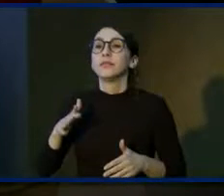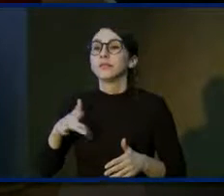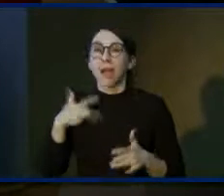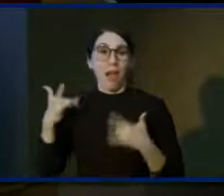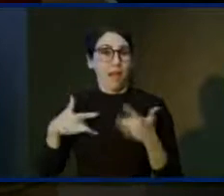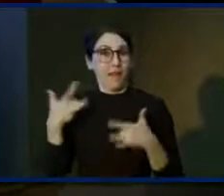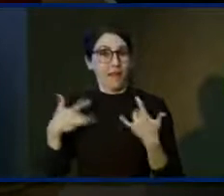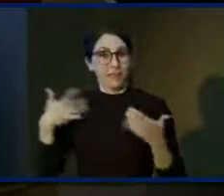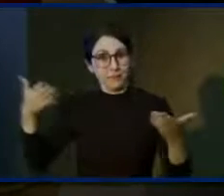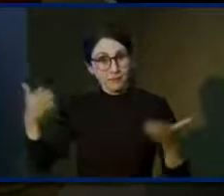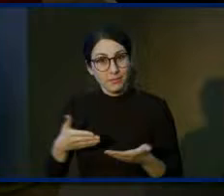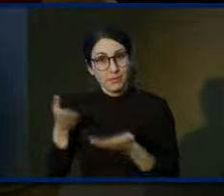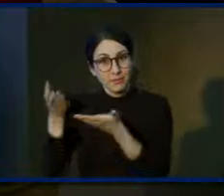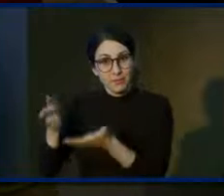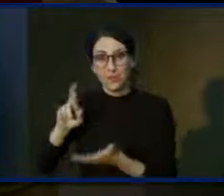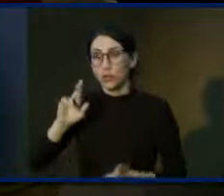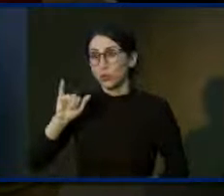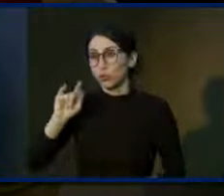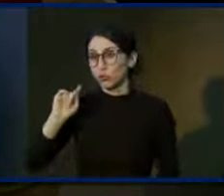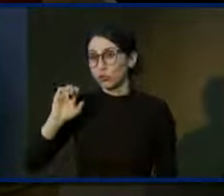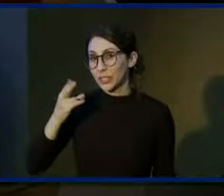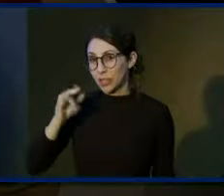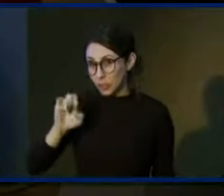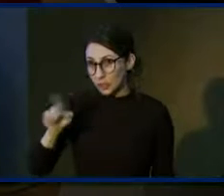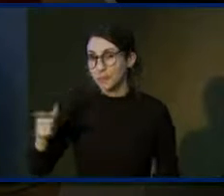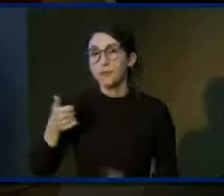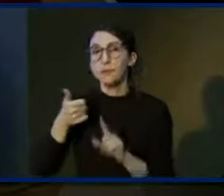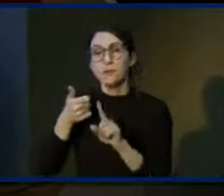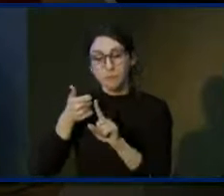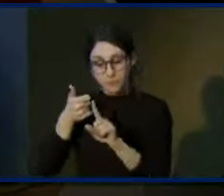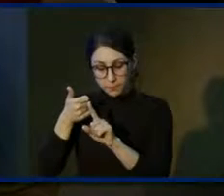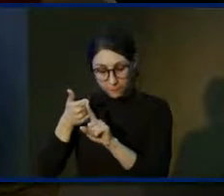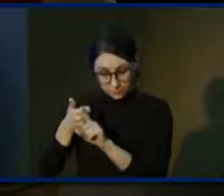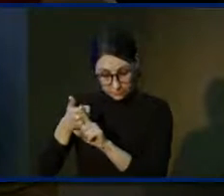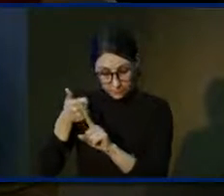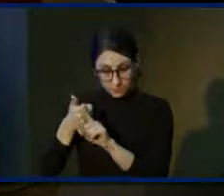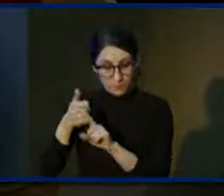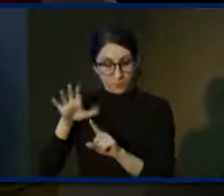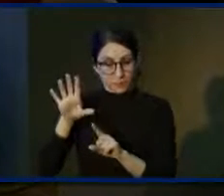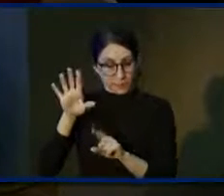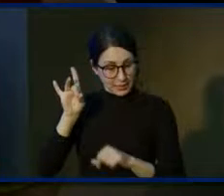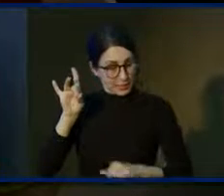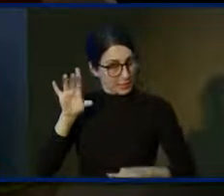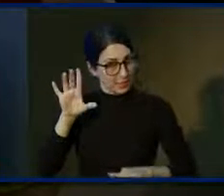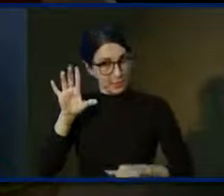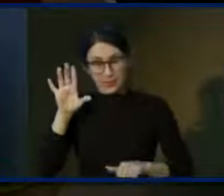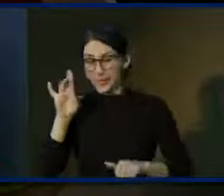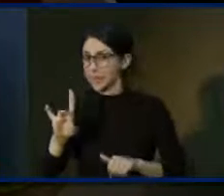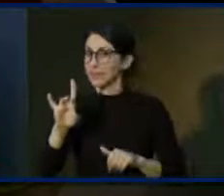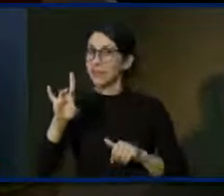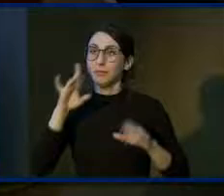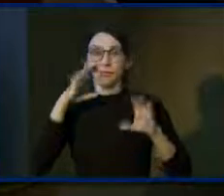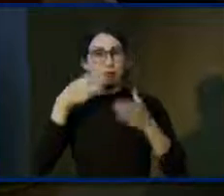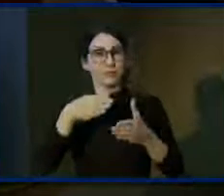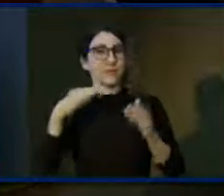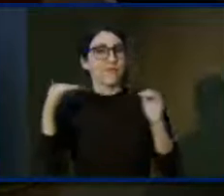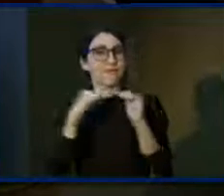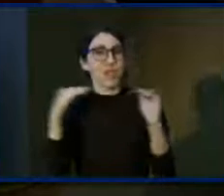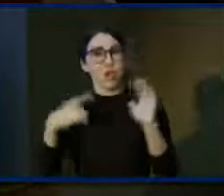in the electoral college reform and whose votes count, which is about fair representation in voting. Welcome, Rob